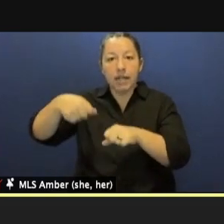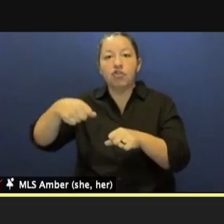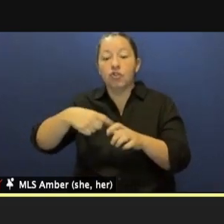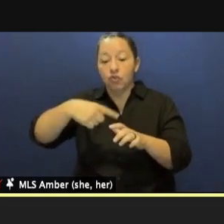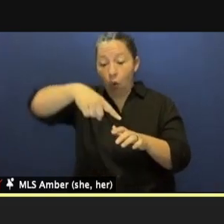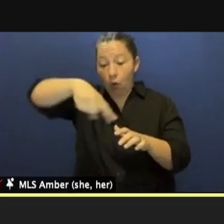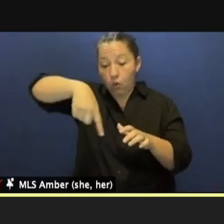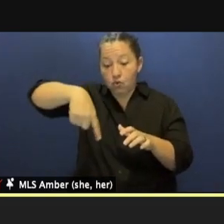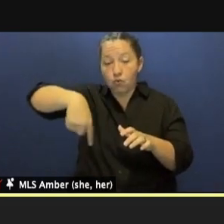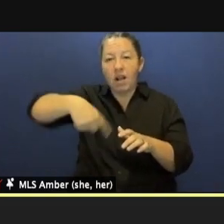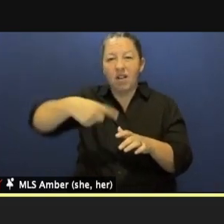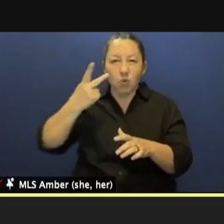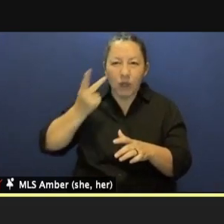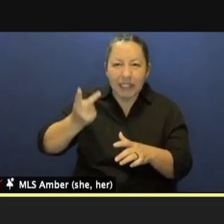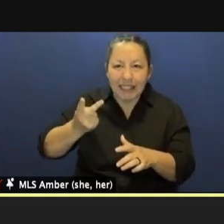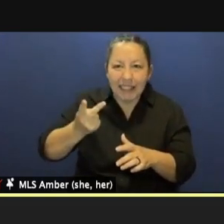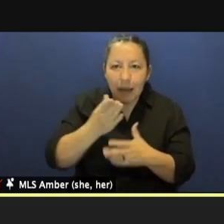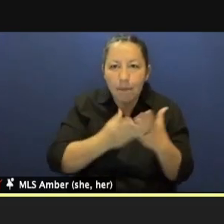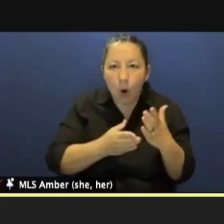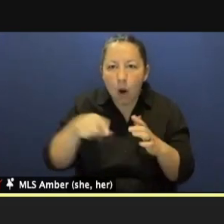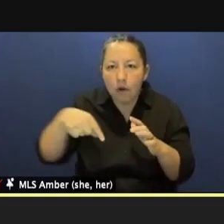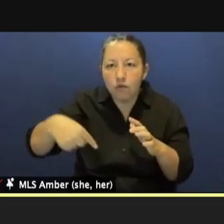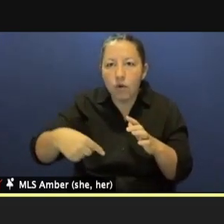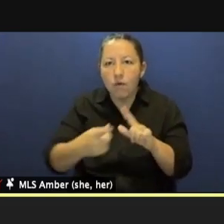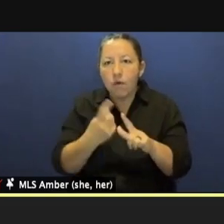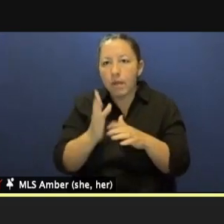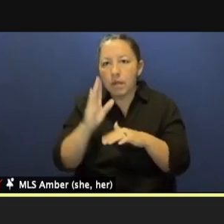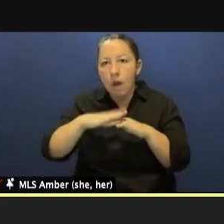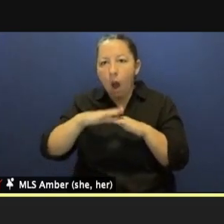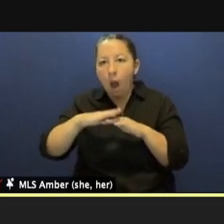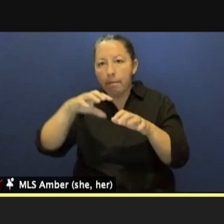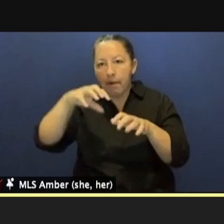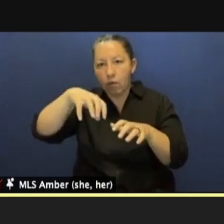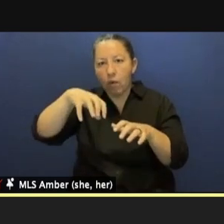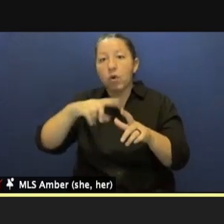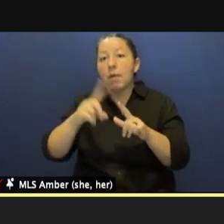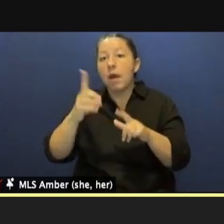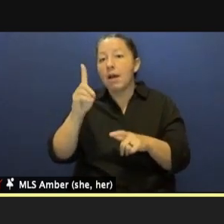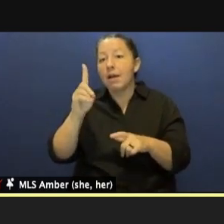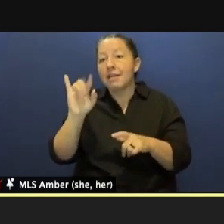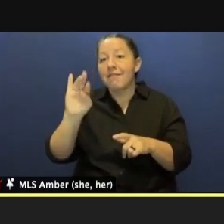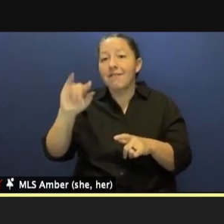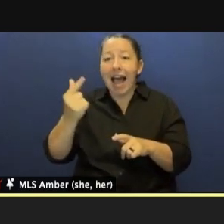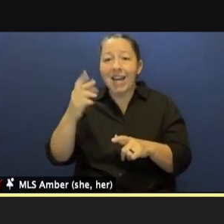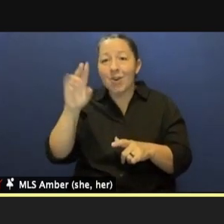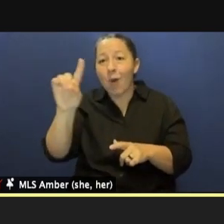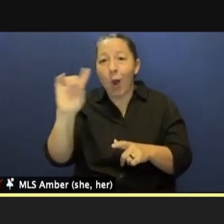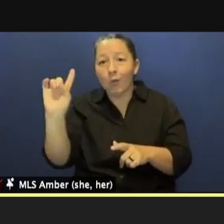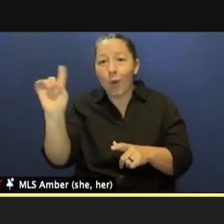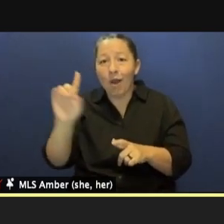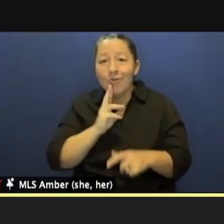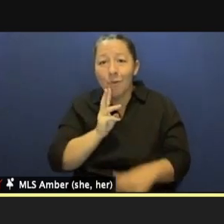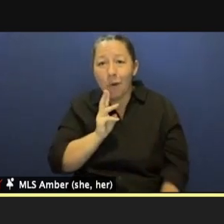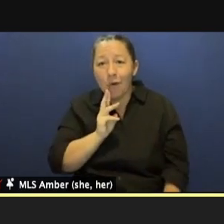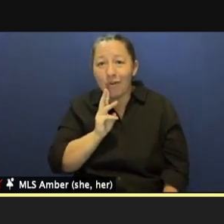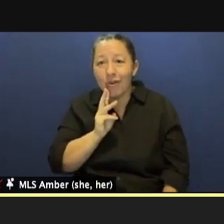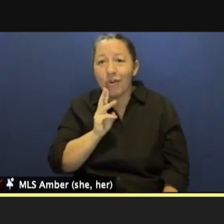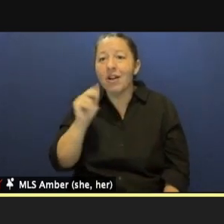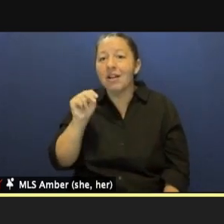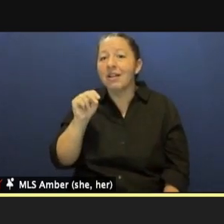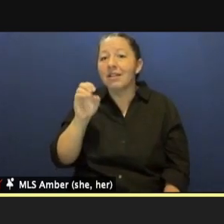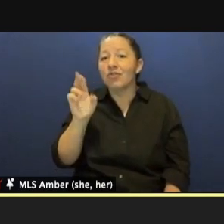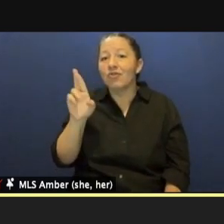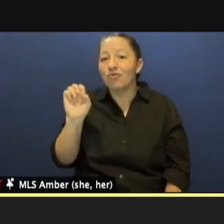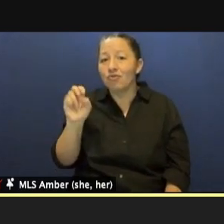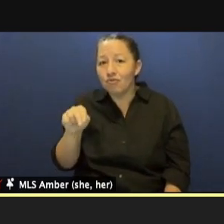out the top of the rover. And then our divining rod, if you will, is the neutron spectrometer system, which is something that we're looking